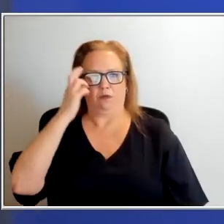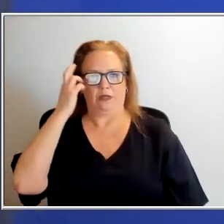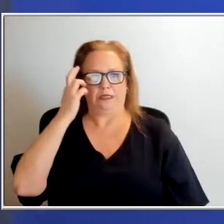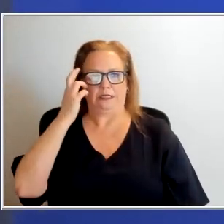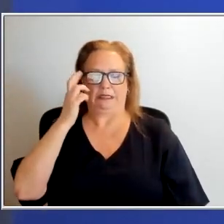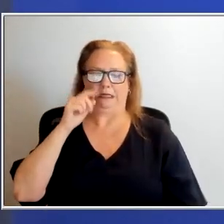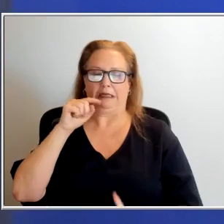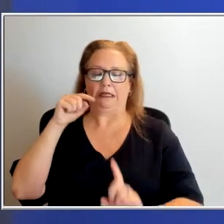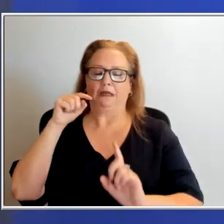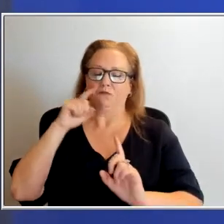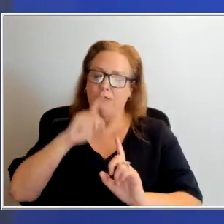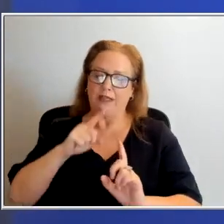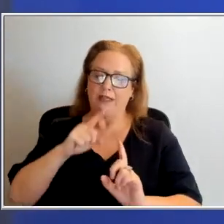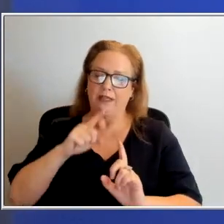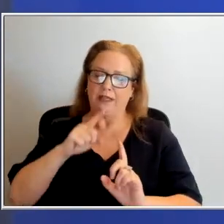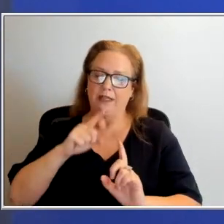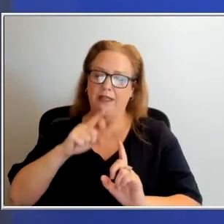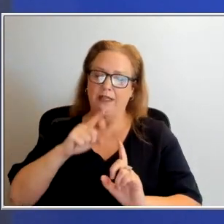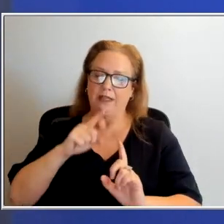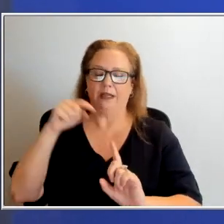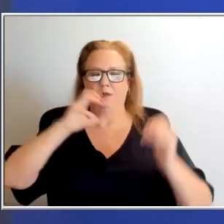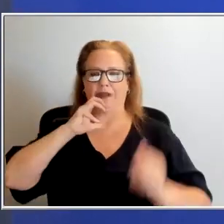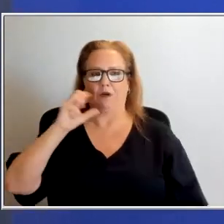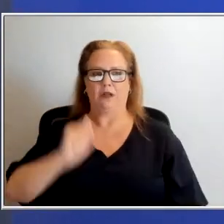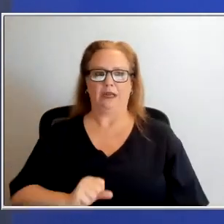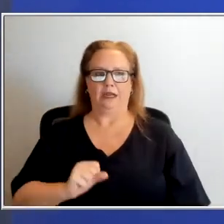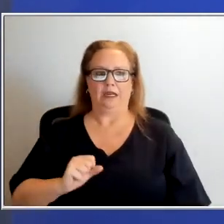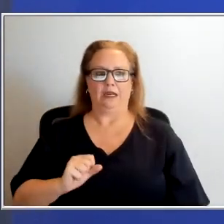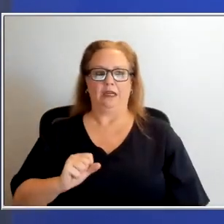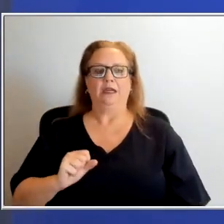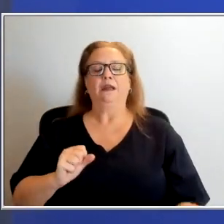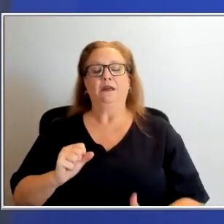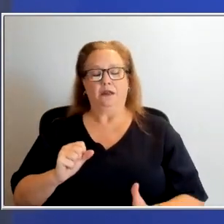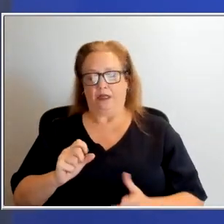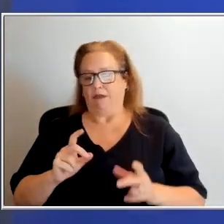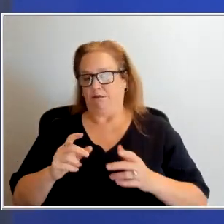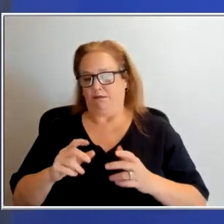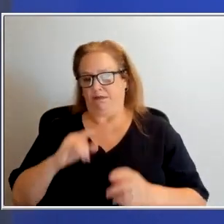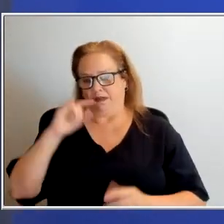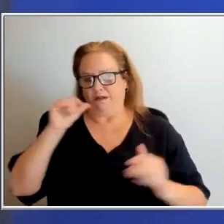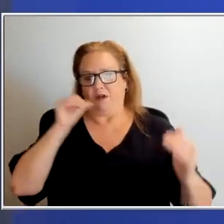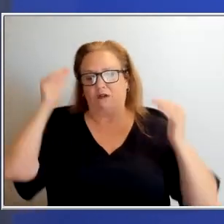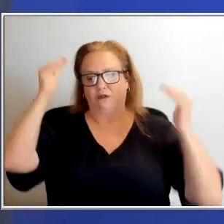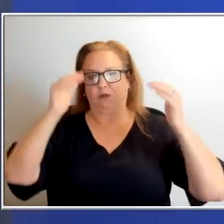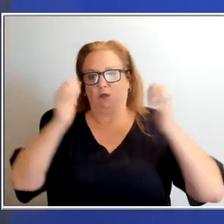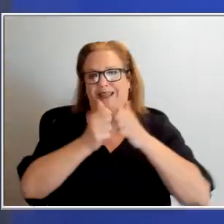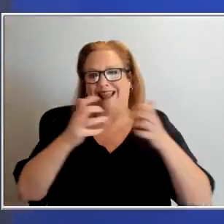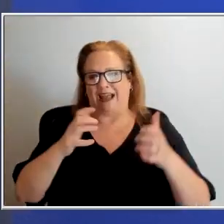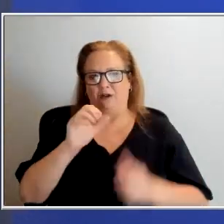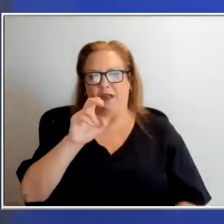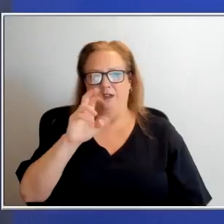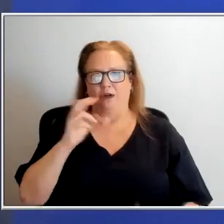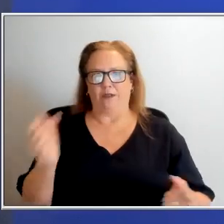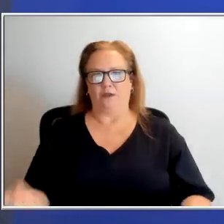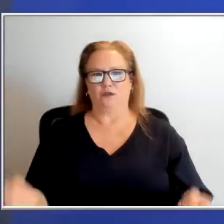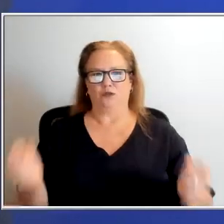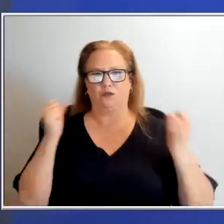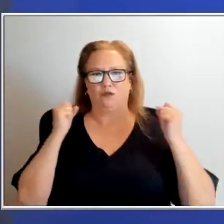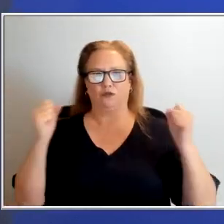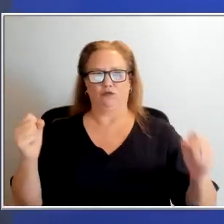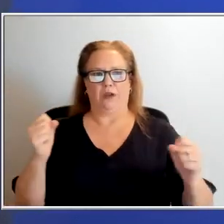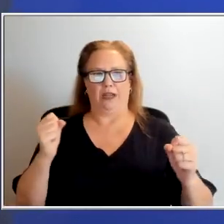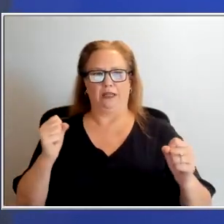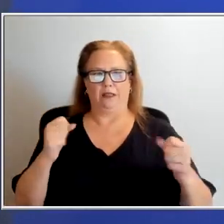particular as adults age, even those without cancer, the value of strength training, whether that's